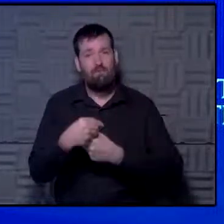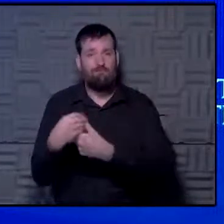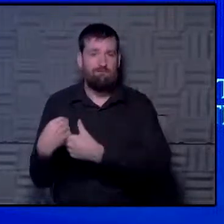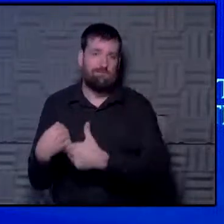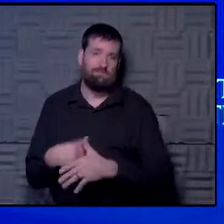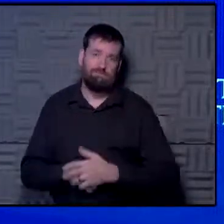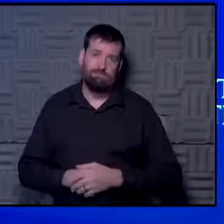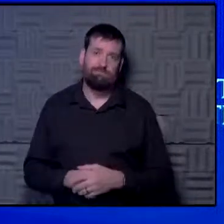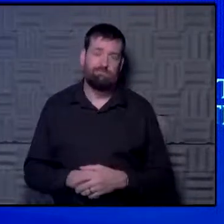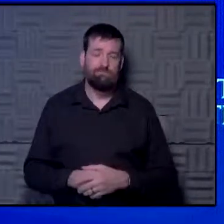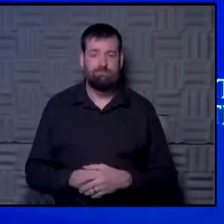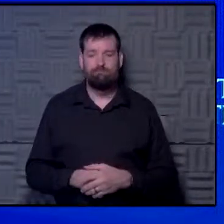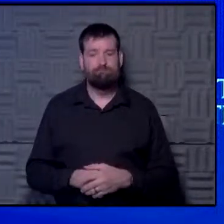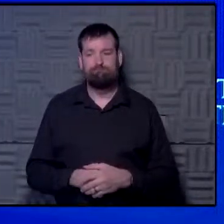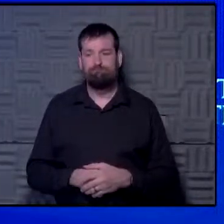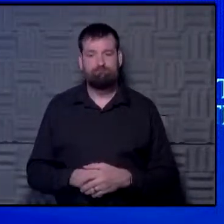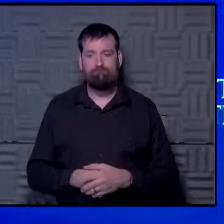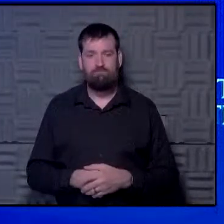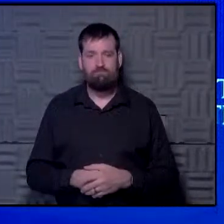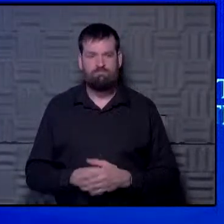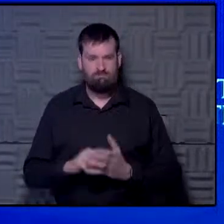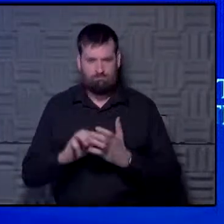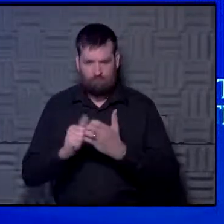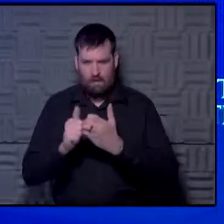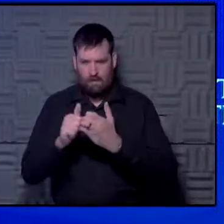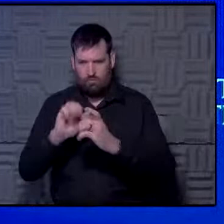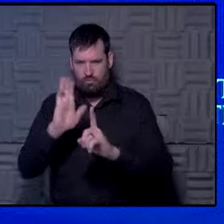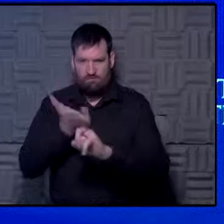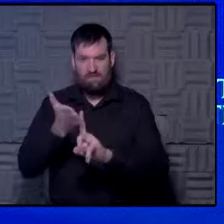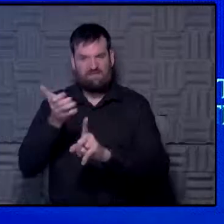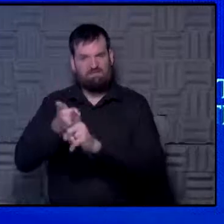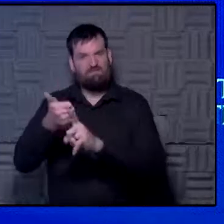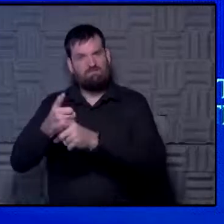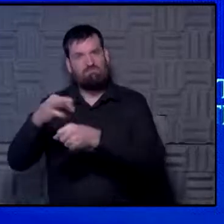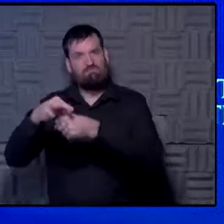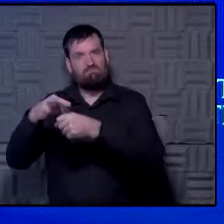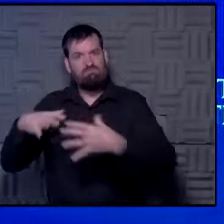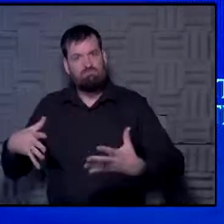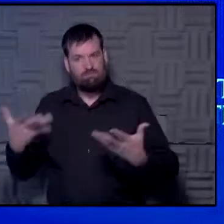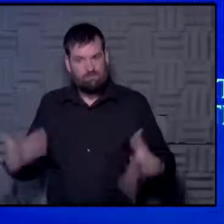here. I don't know how to convince an elected official